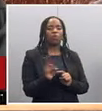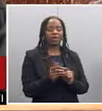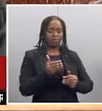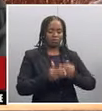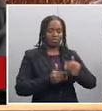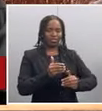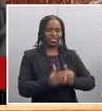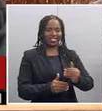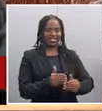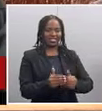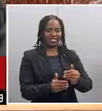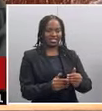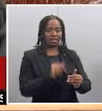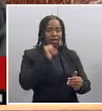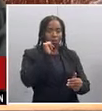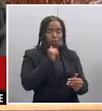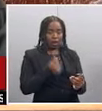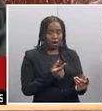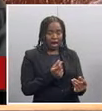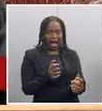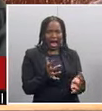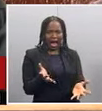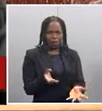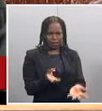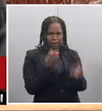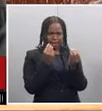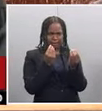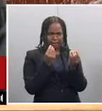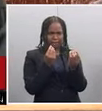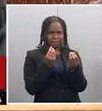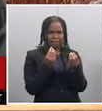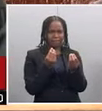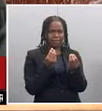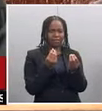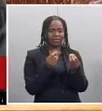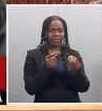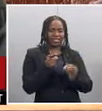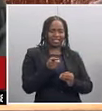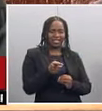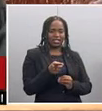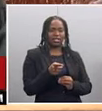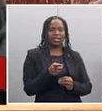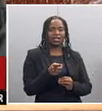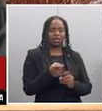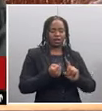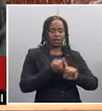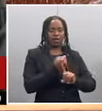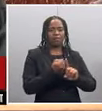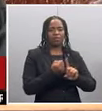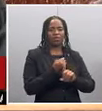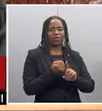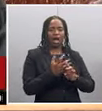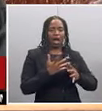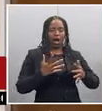processes surrounding the procurement of Estina took place in violation of chain